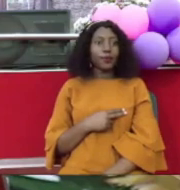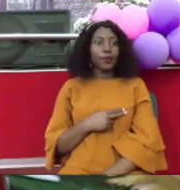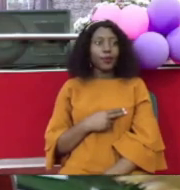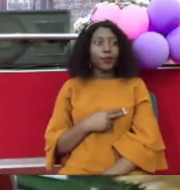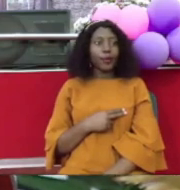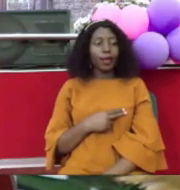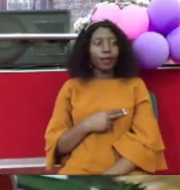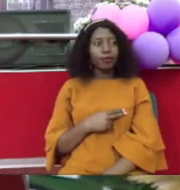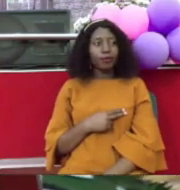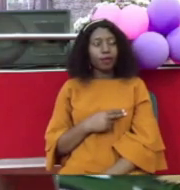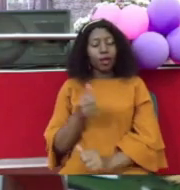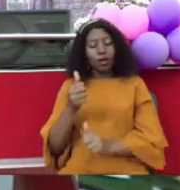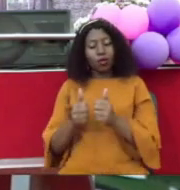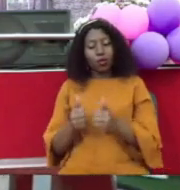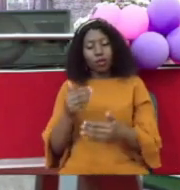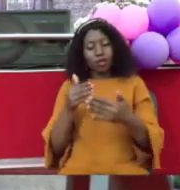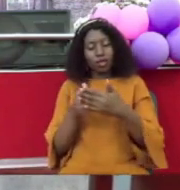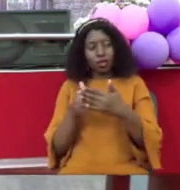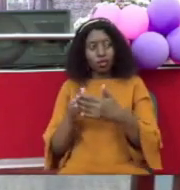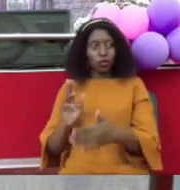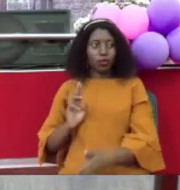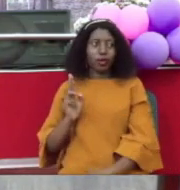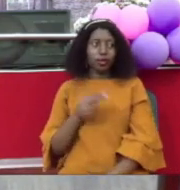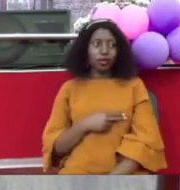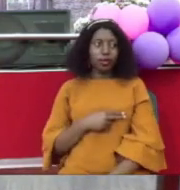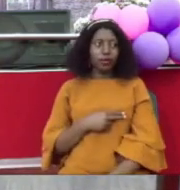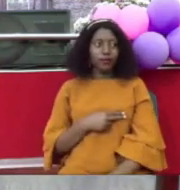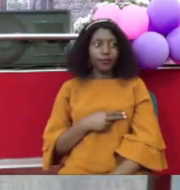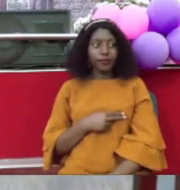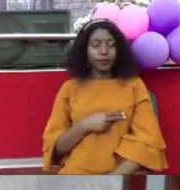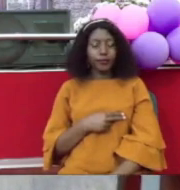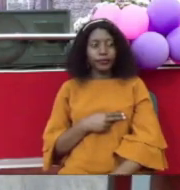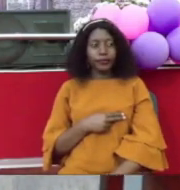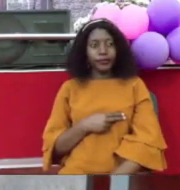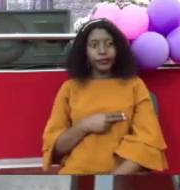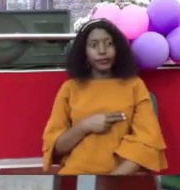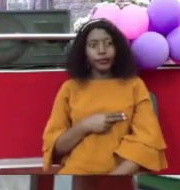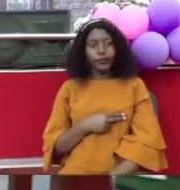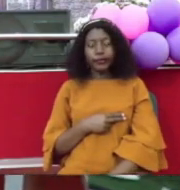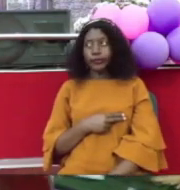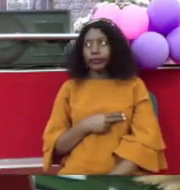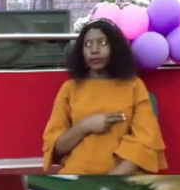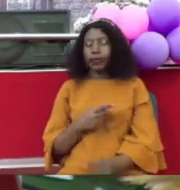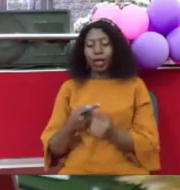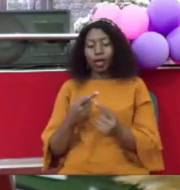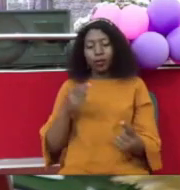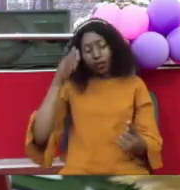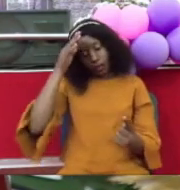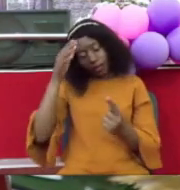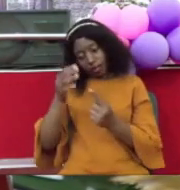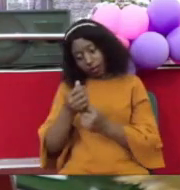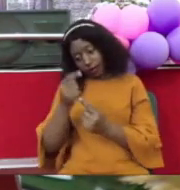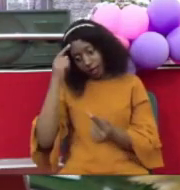wants to deter us or distract us. Ambayo inataka kukuzuia ama kukuharibia. From reaching our